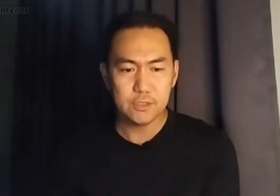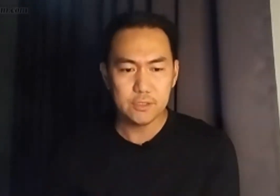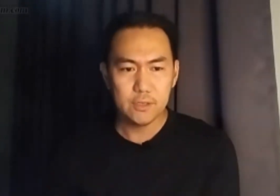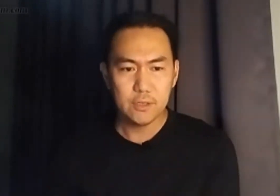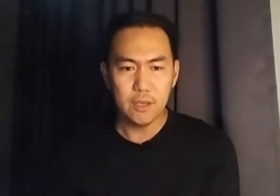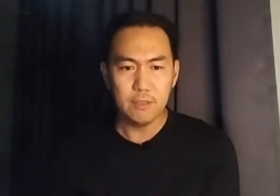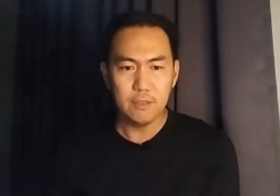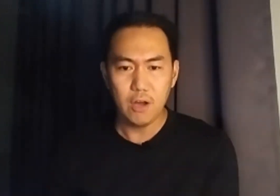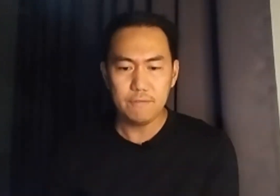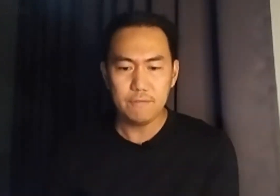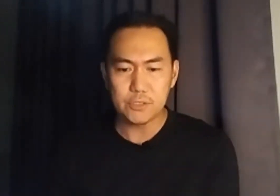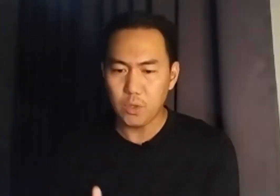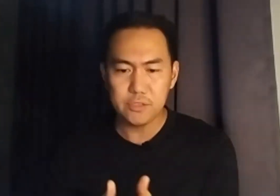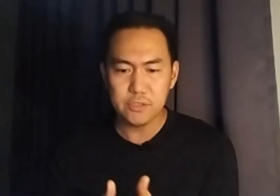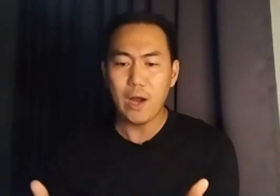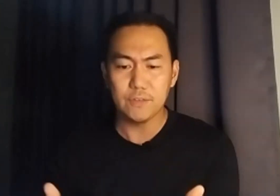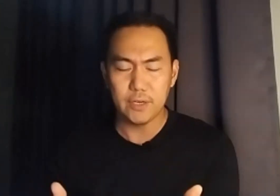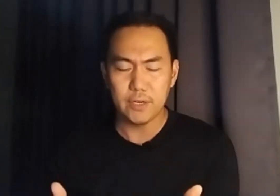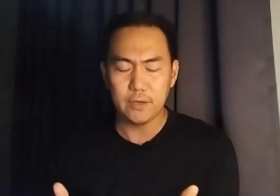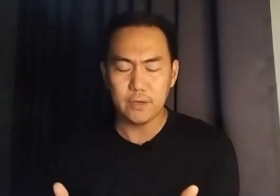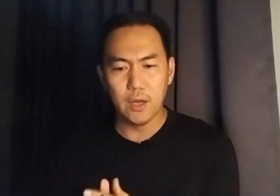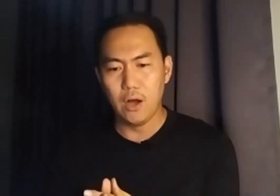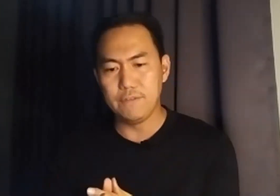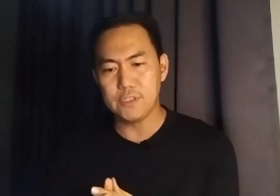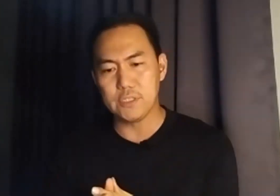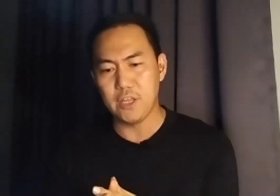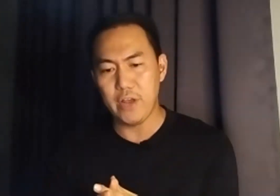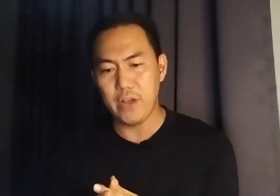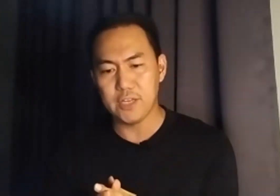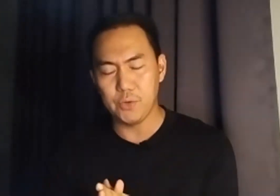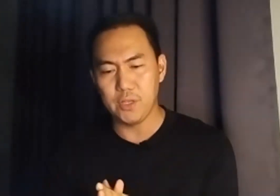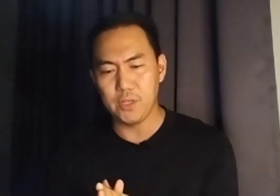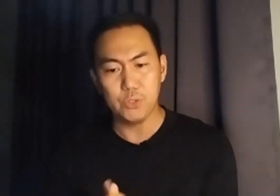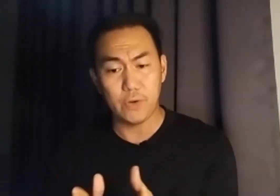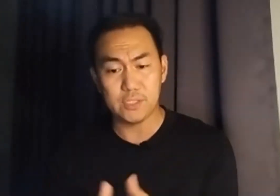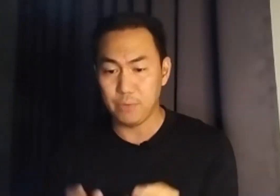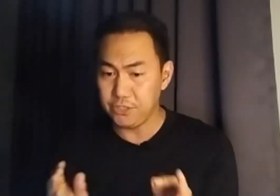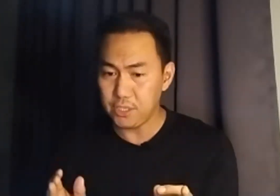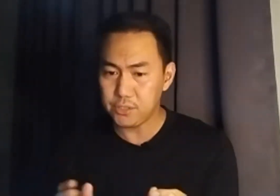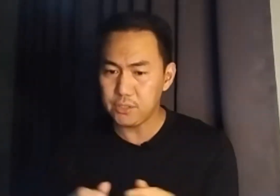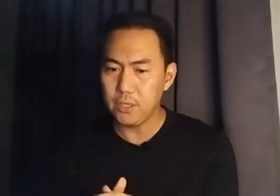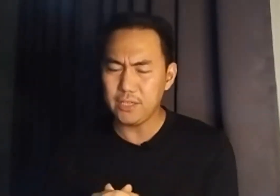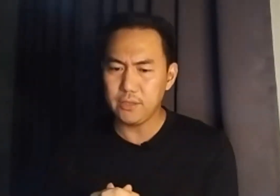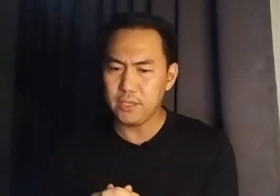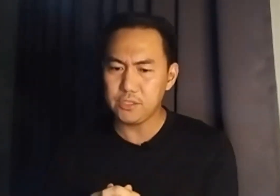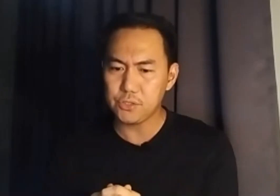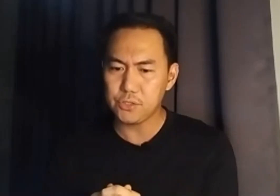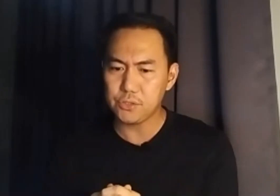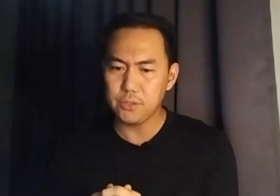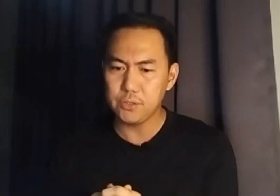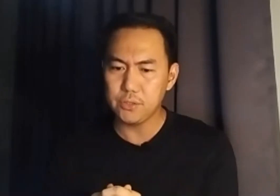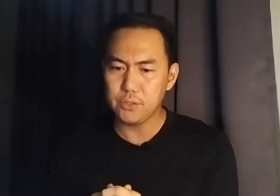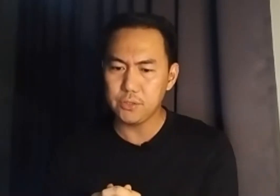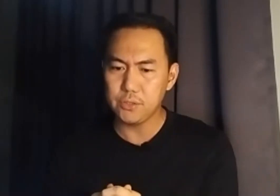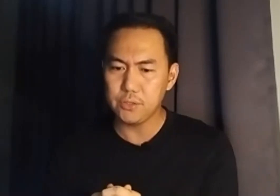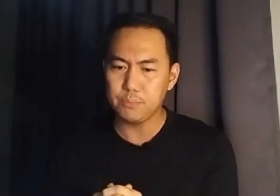service in their office once they go out of their offices and they are reassigned to another post, for example. And just that is just